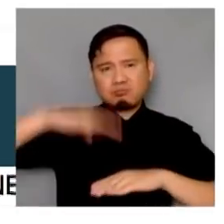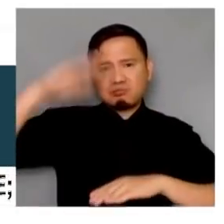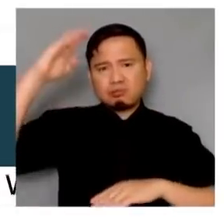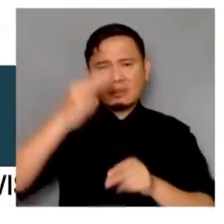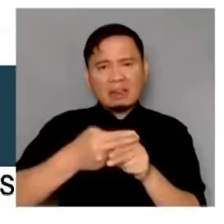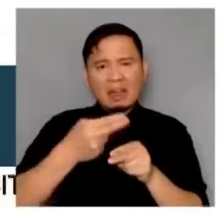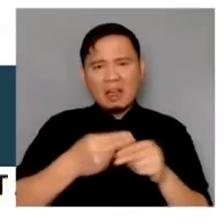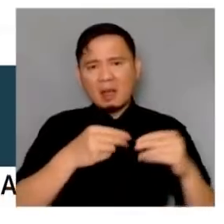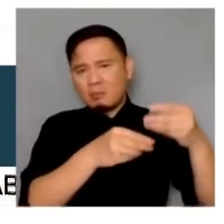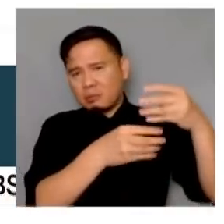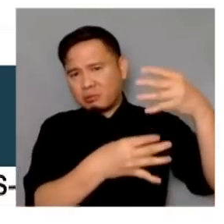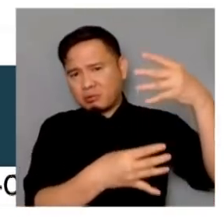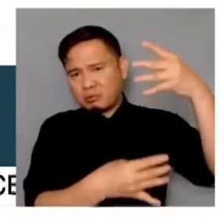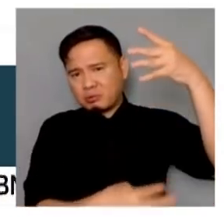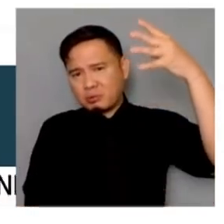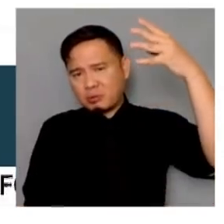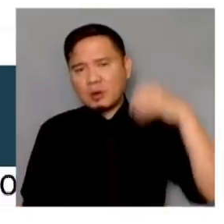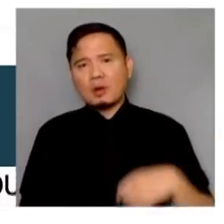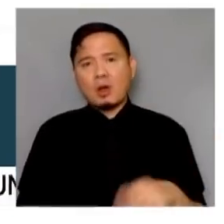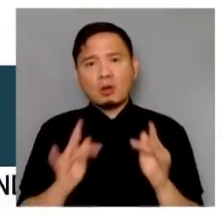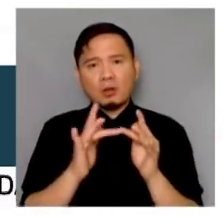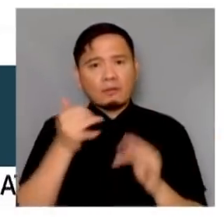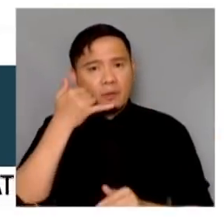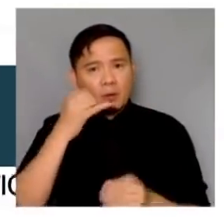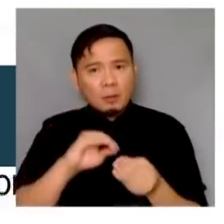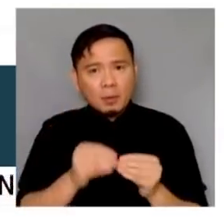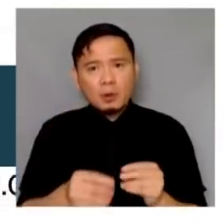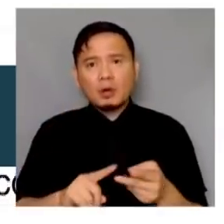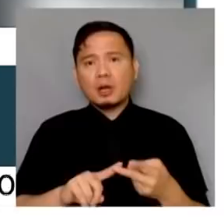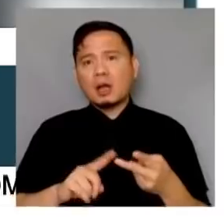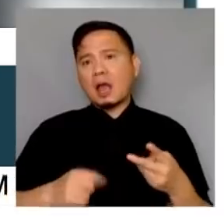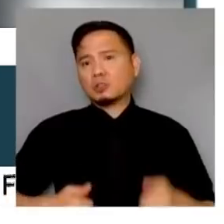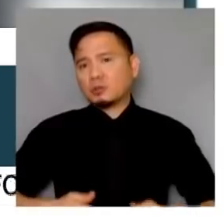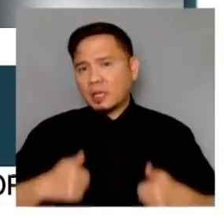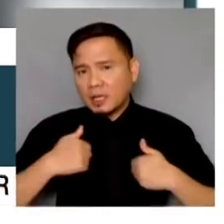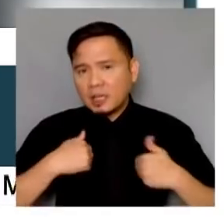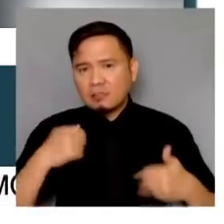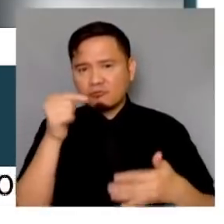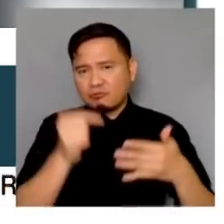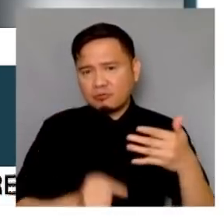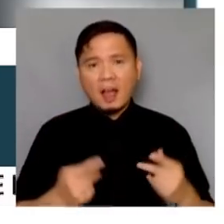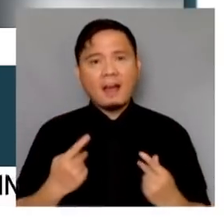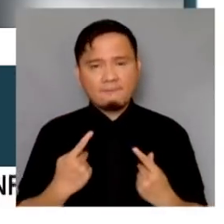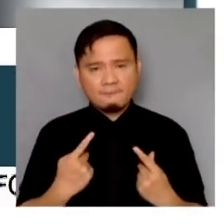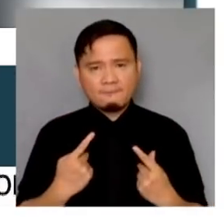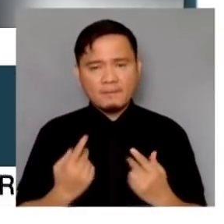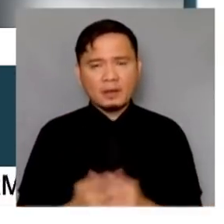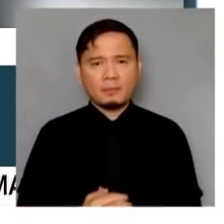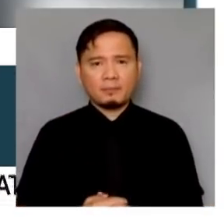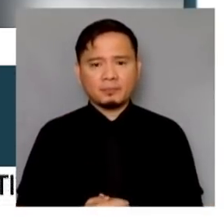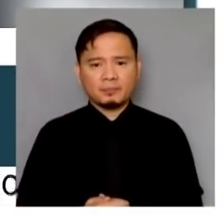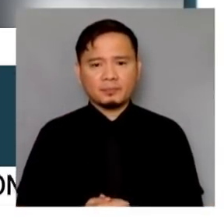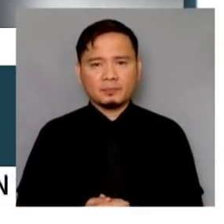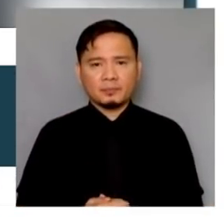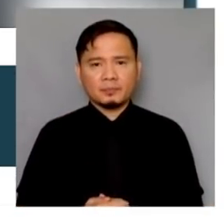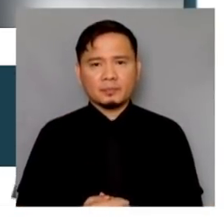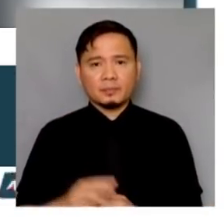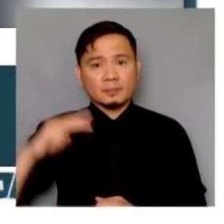names, contact numbers, and addresses. So, and then the second step is